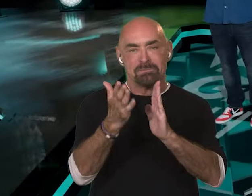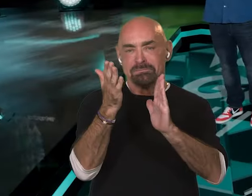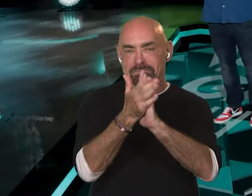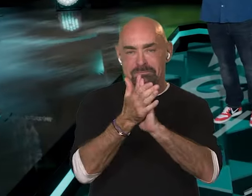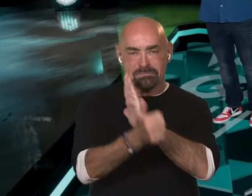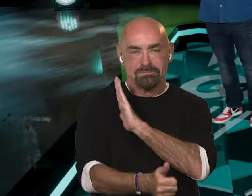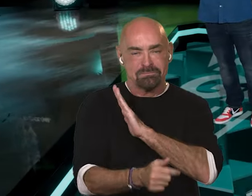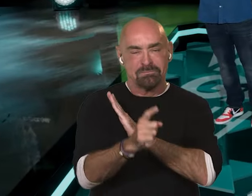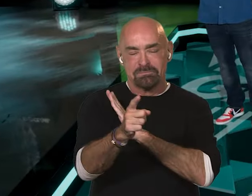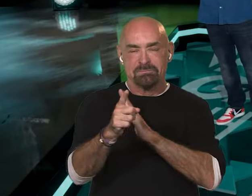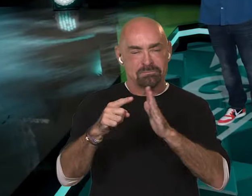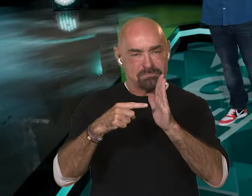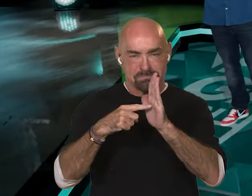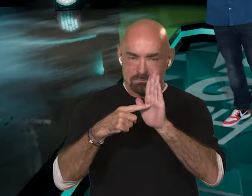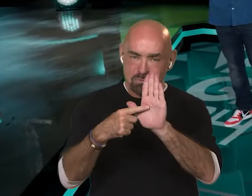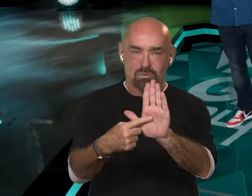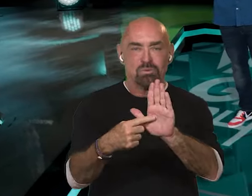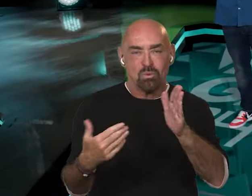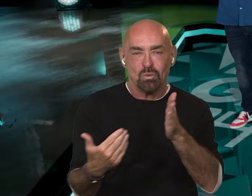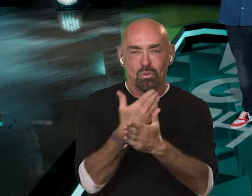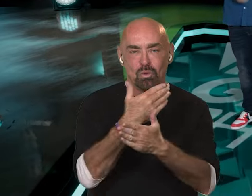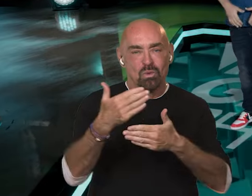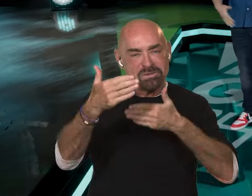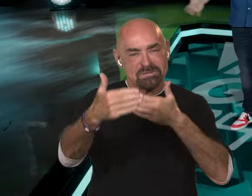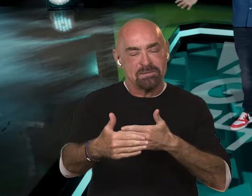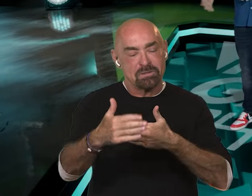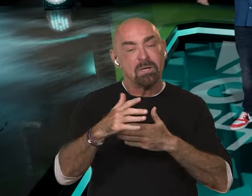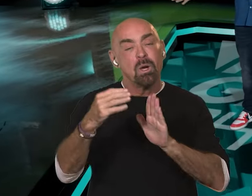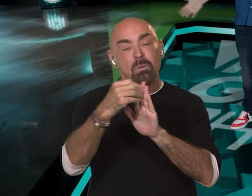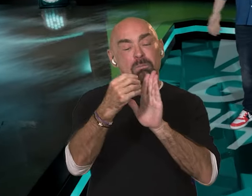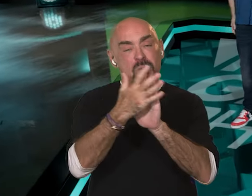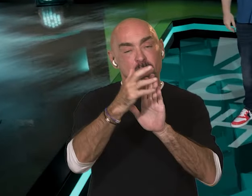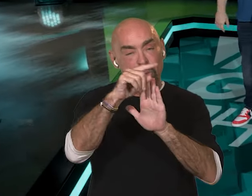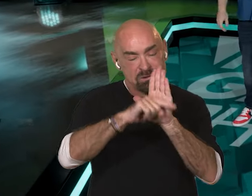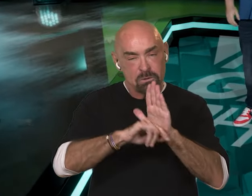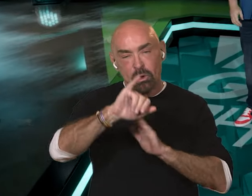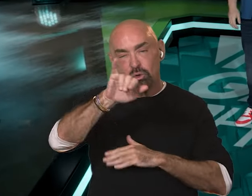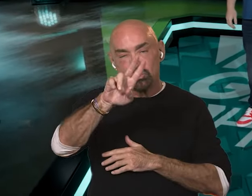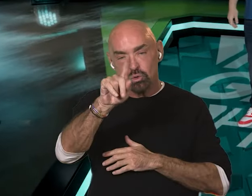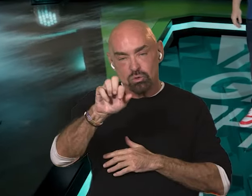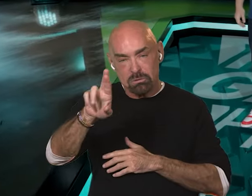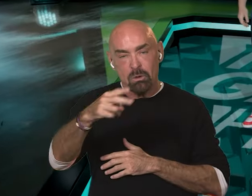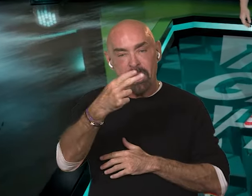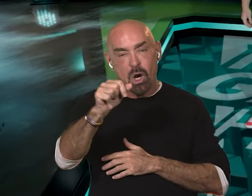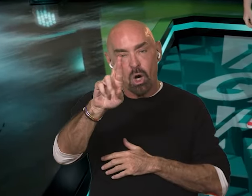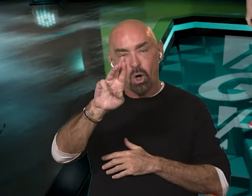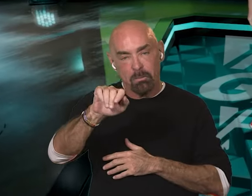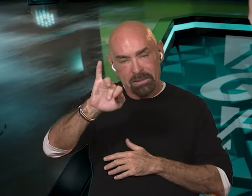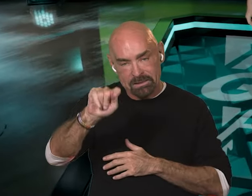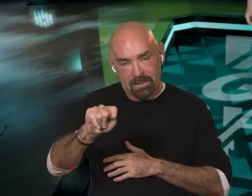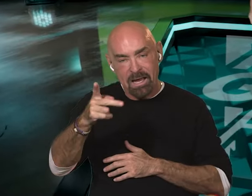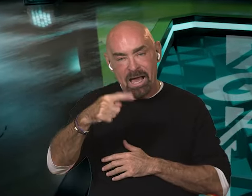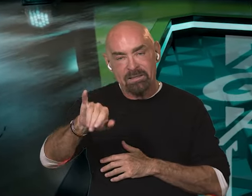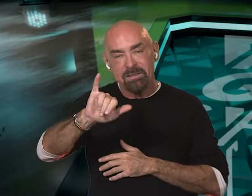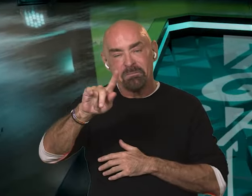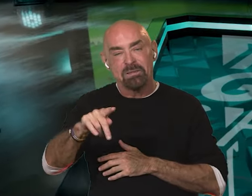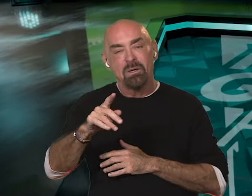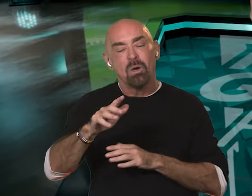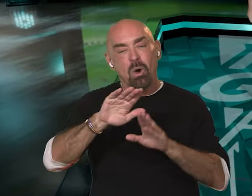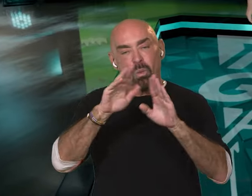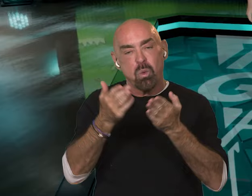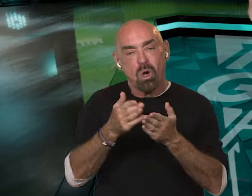Thank you to the talented developers who helped us launch this brand new section. Make sure you wishlist Judoro, Hermit and